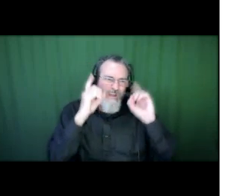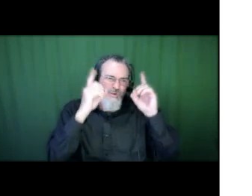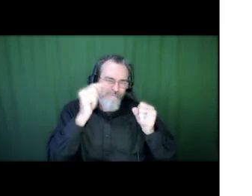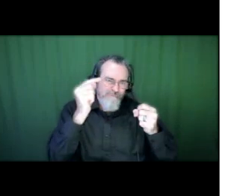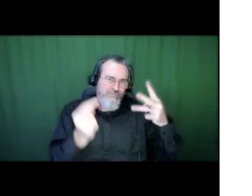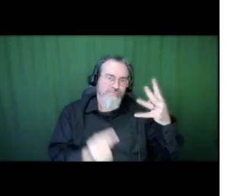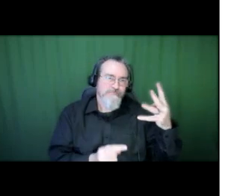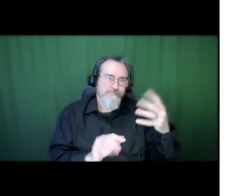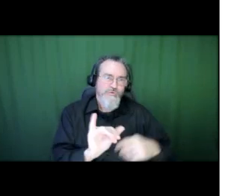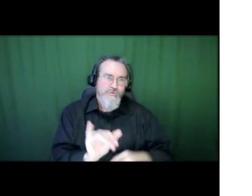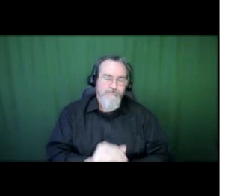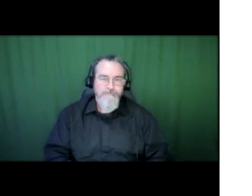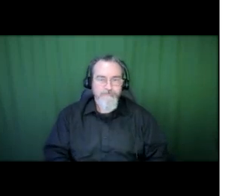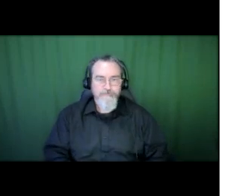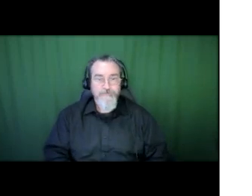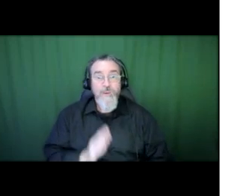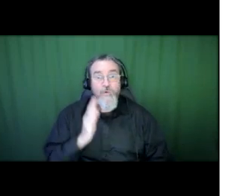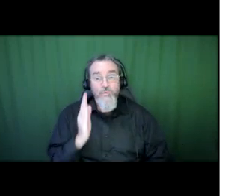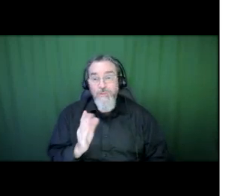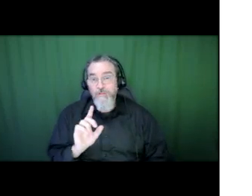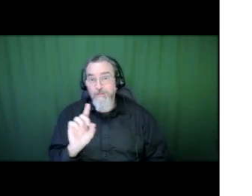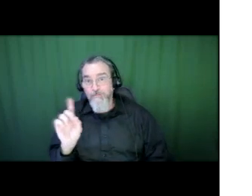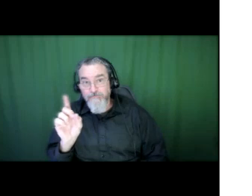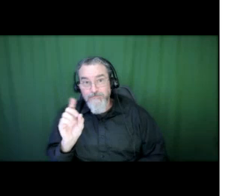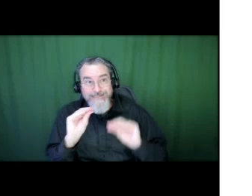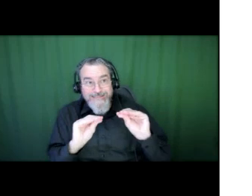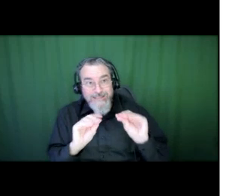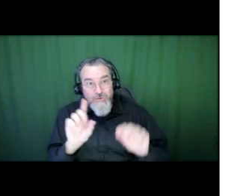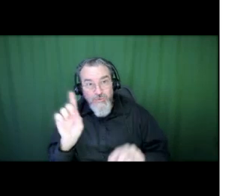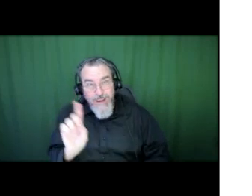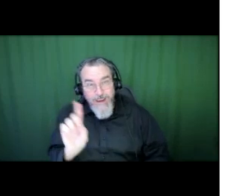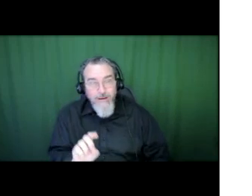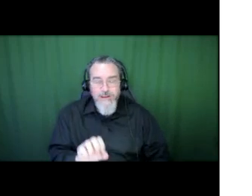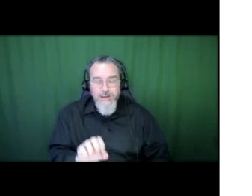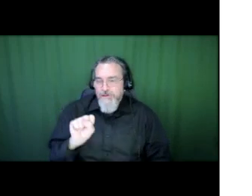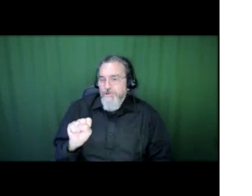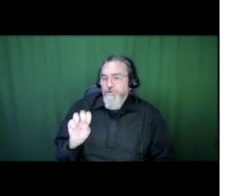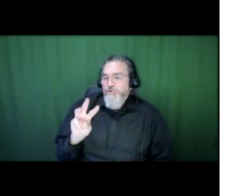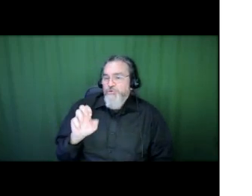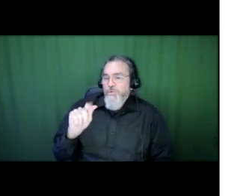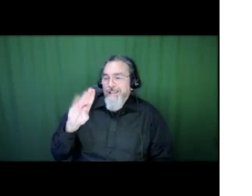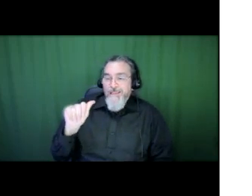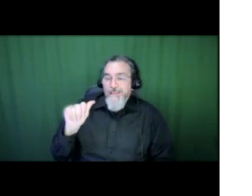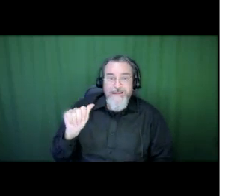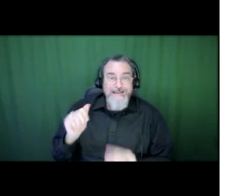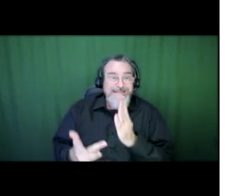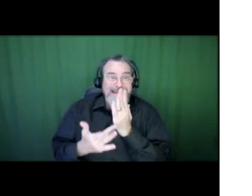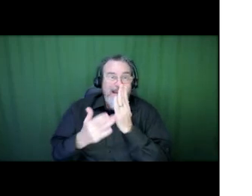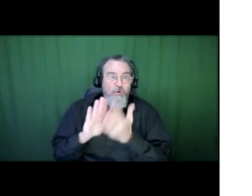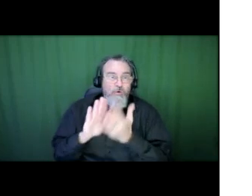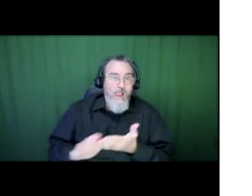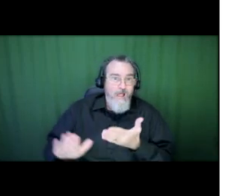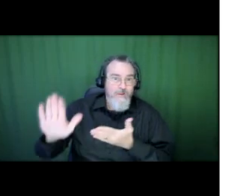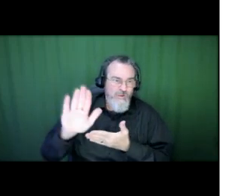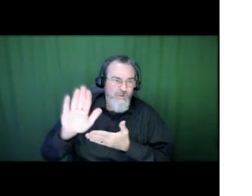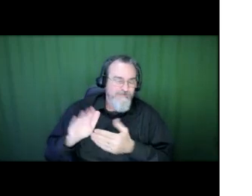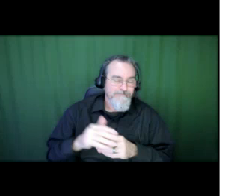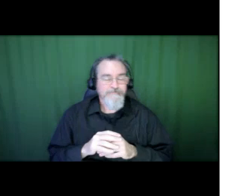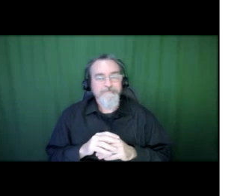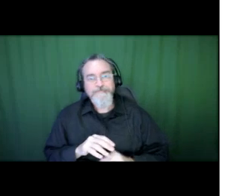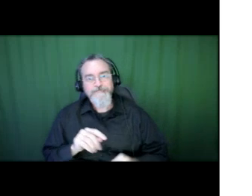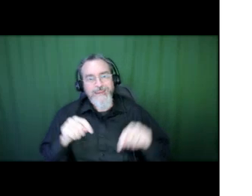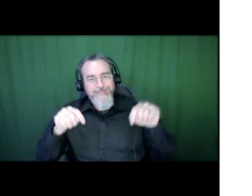be basing it at Sewella Technical College, which is located in the Lake Charles area. And so this first pilot program, we're really